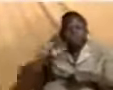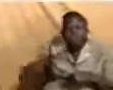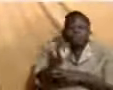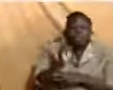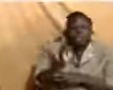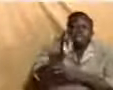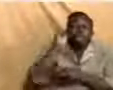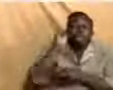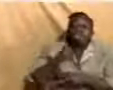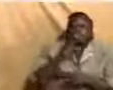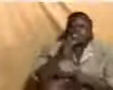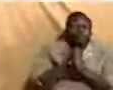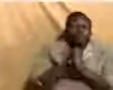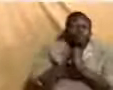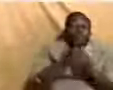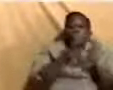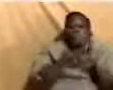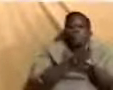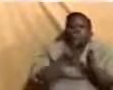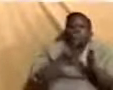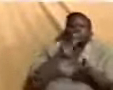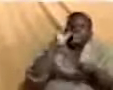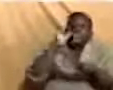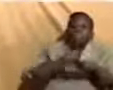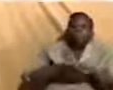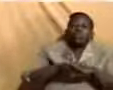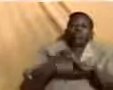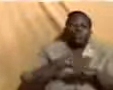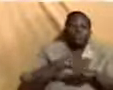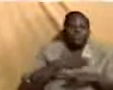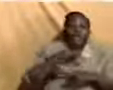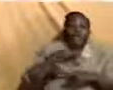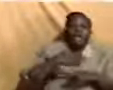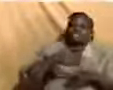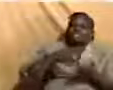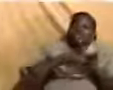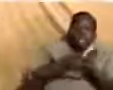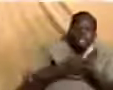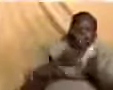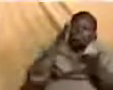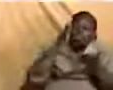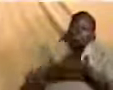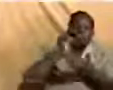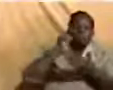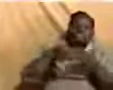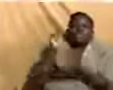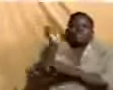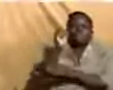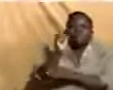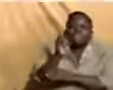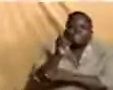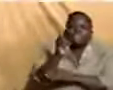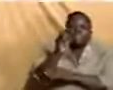like unlawful, not in good faith, we mean exactly what we say when you put those particular phrases in the Constitution. They're not to be ignored